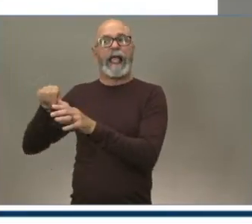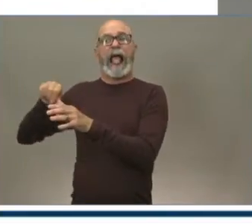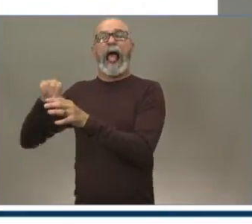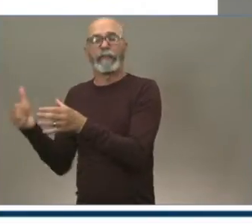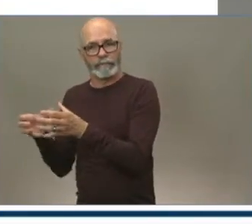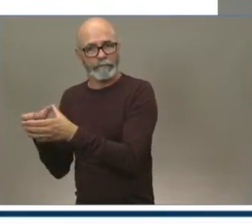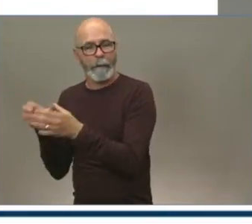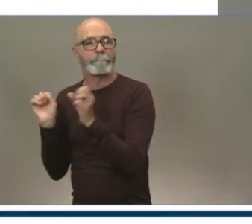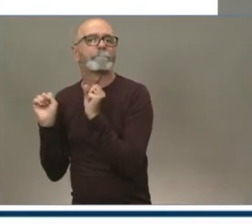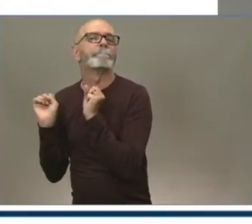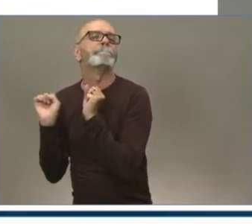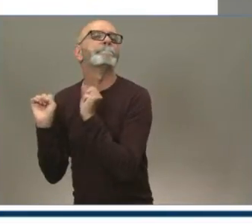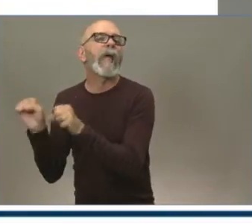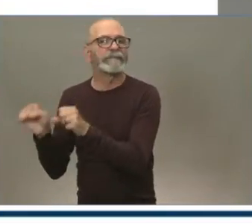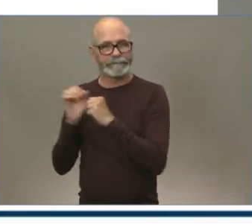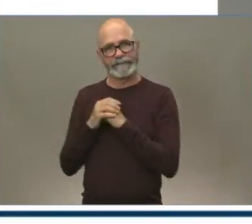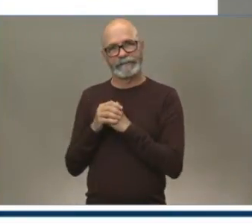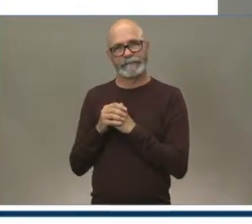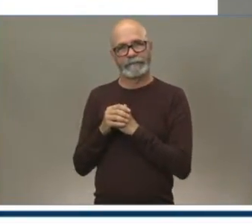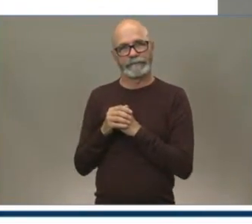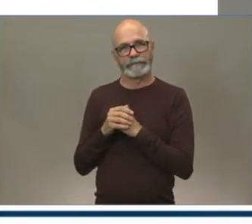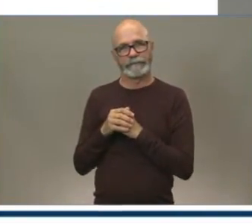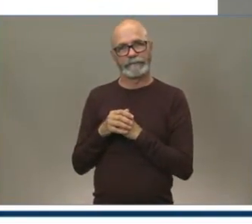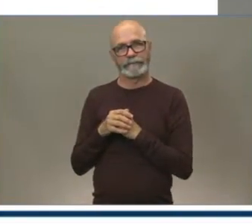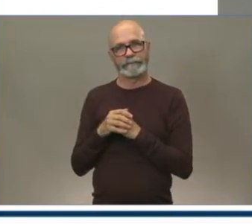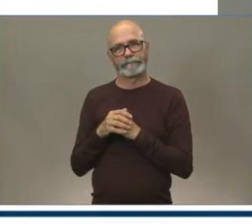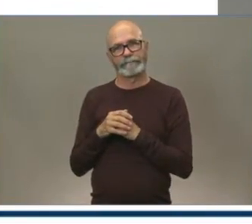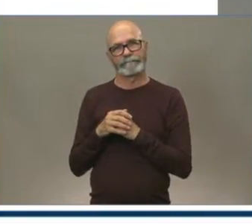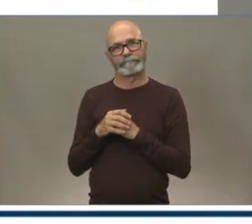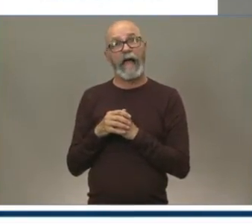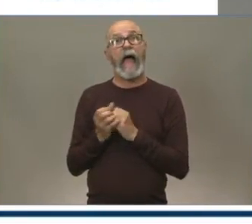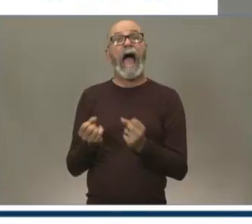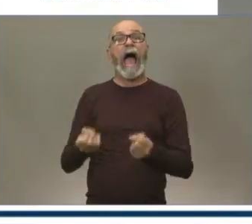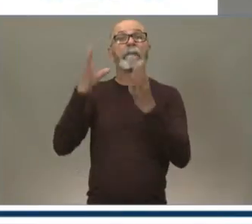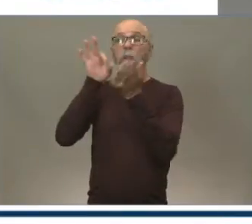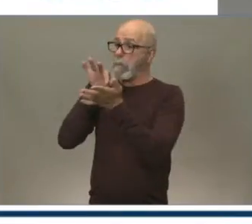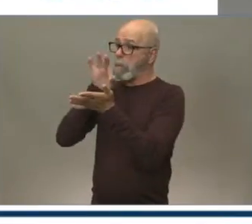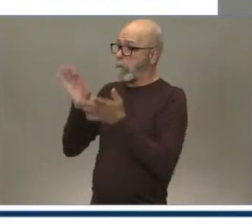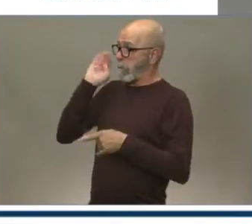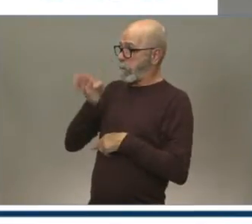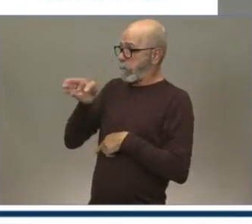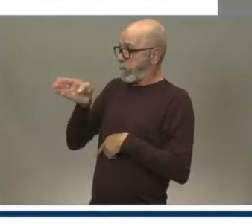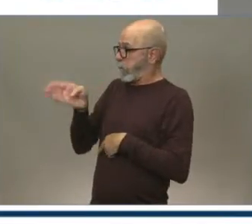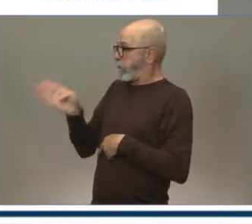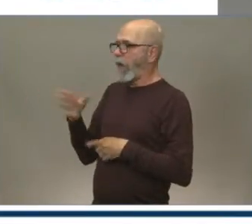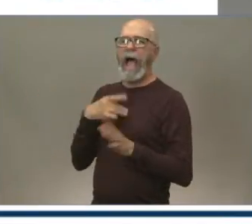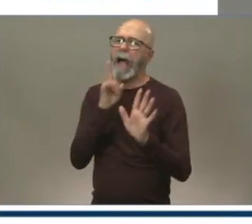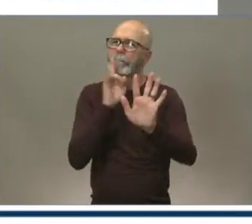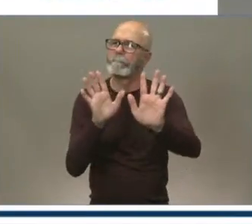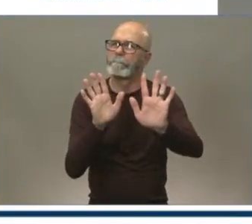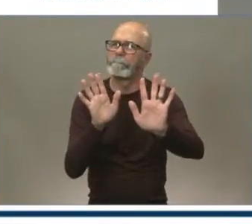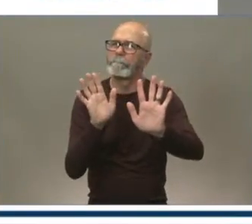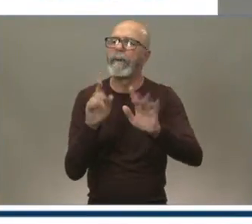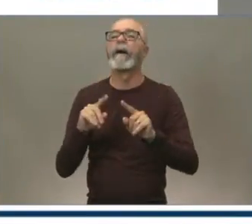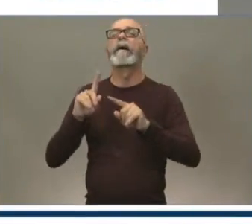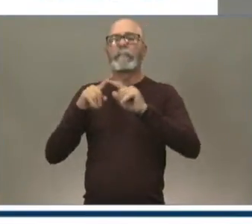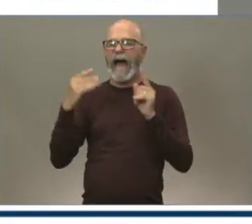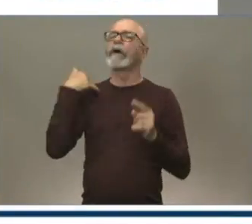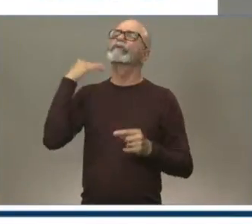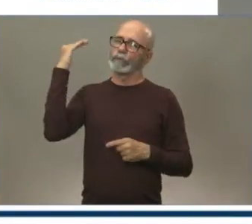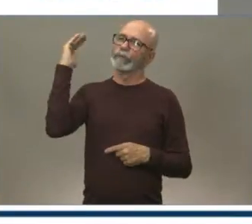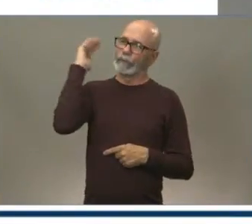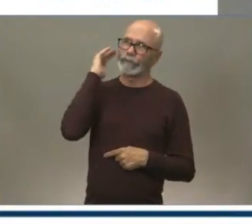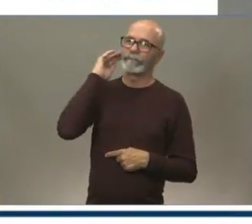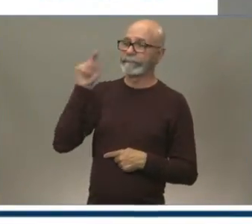gathering. To me, it doesn't matter how many exactly. We know that has been a significant driver of a lot of our activity, but not the only